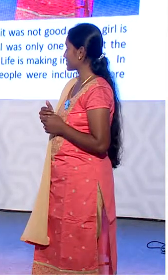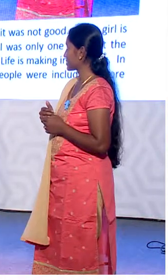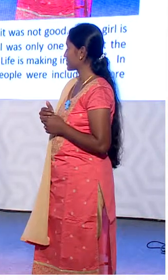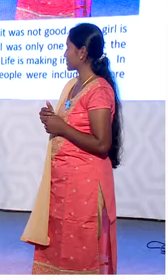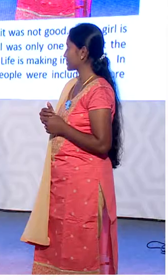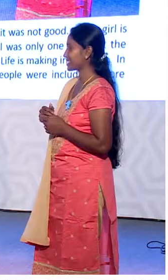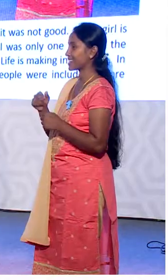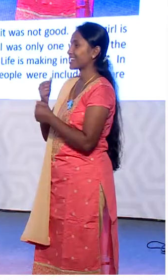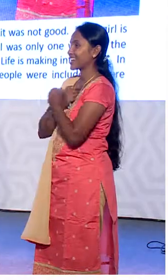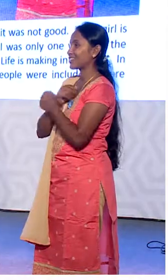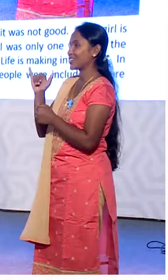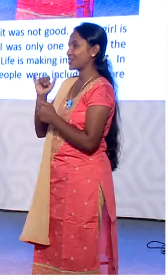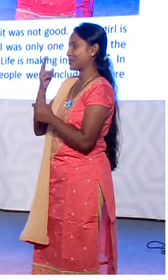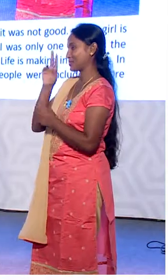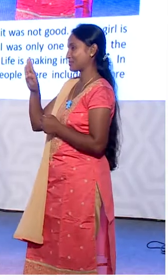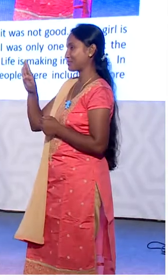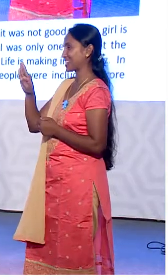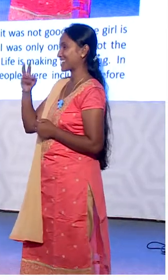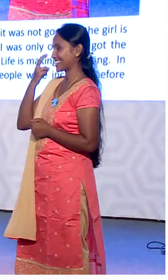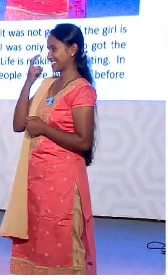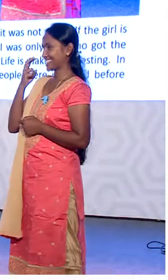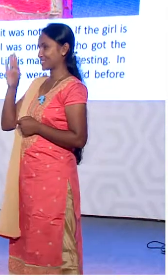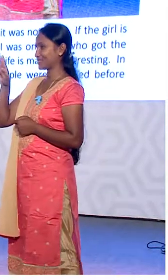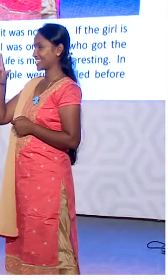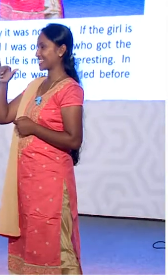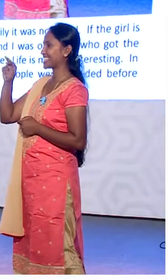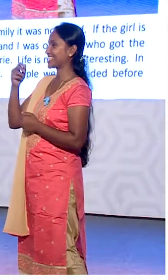also blind. Haven't you heard that?